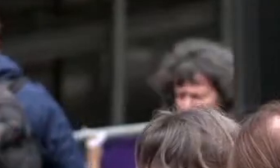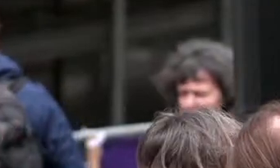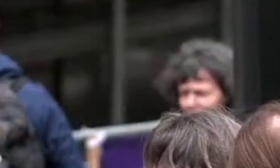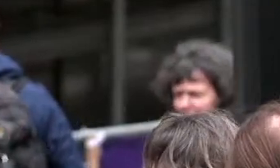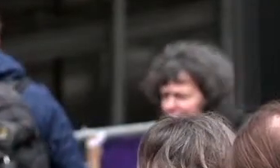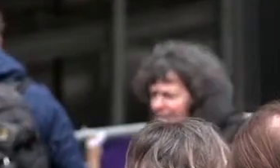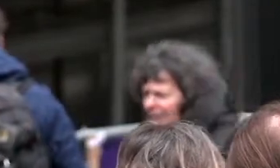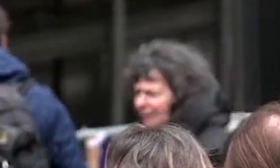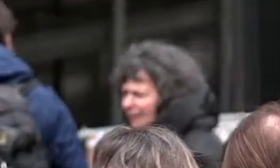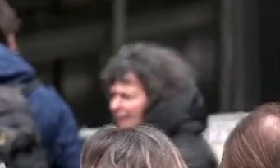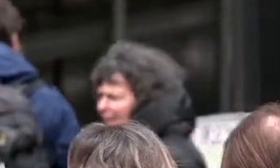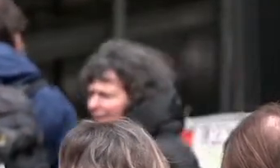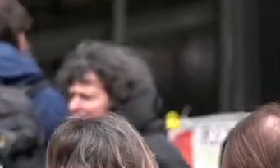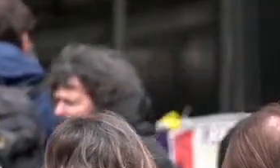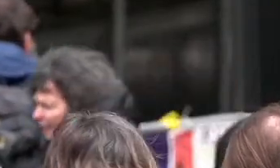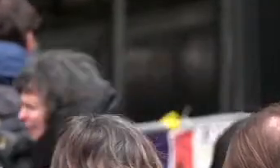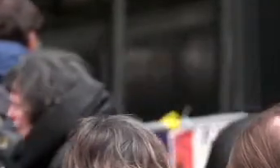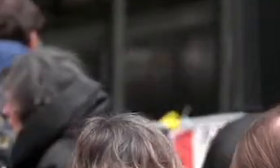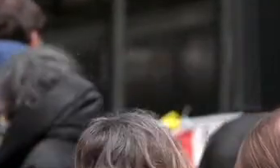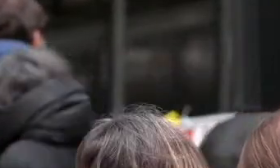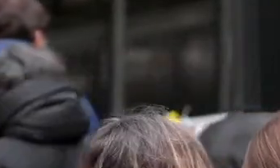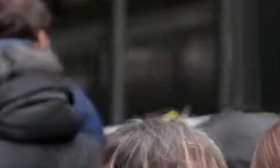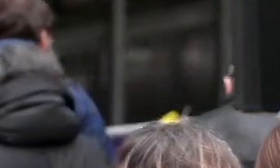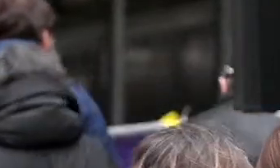22. Contragina Franco, 15.